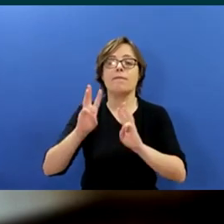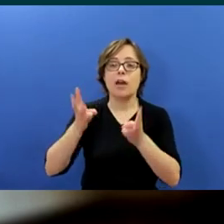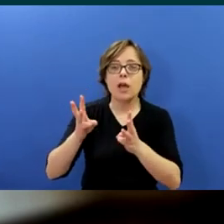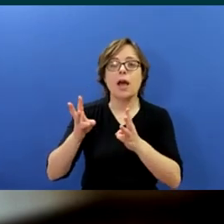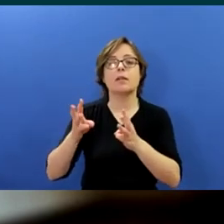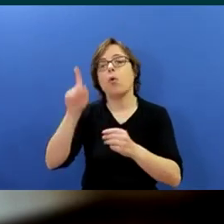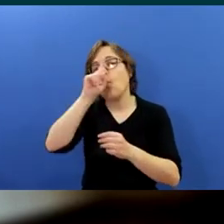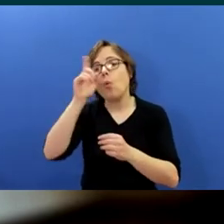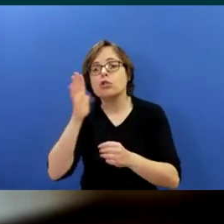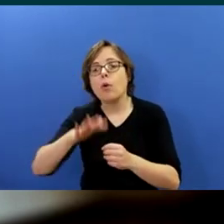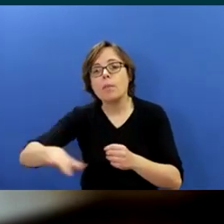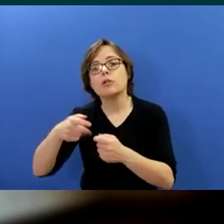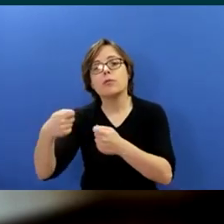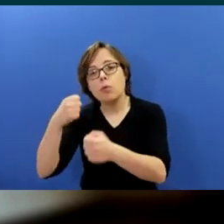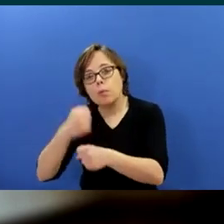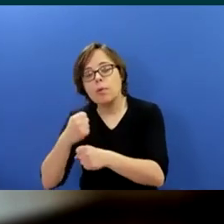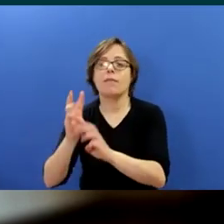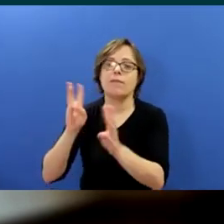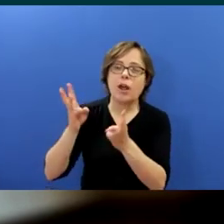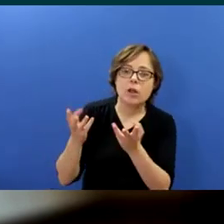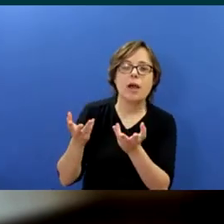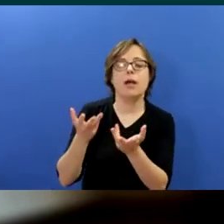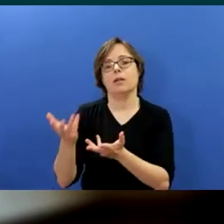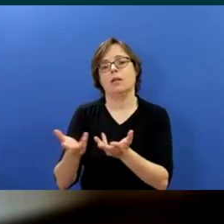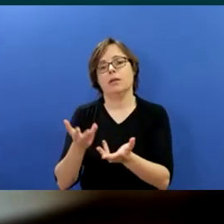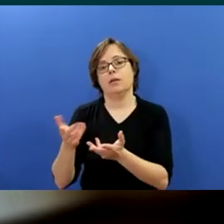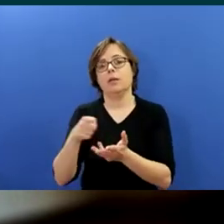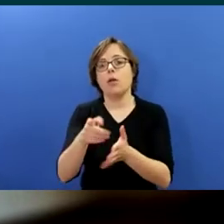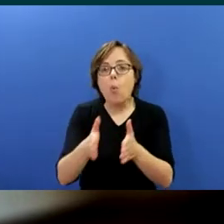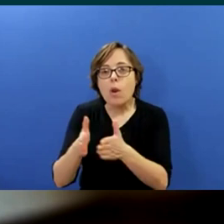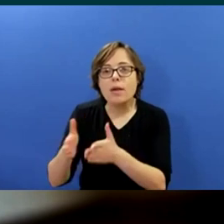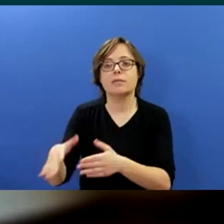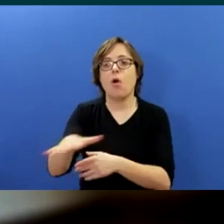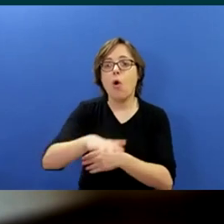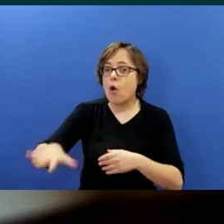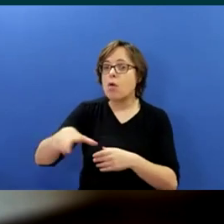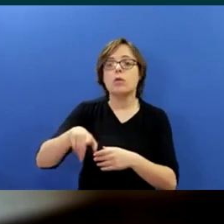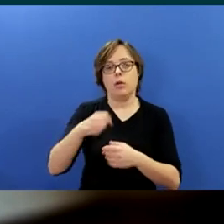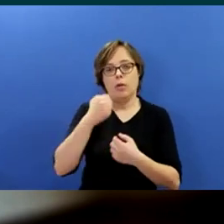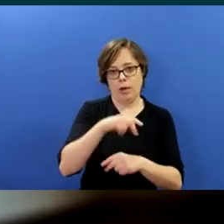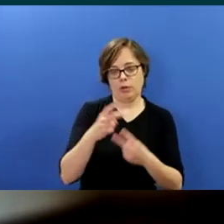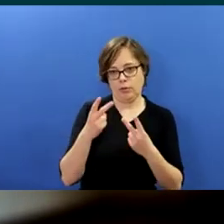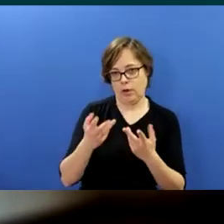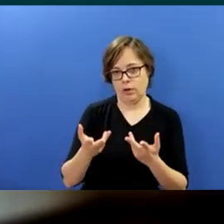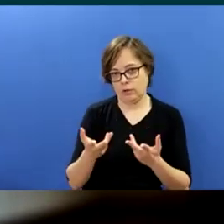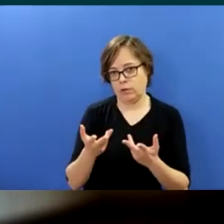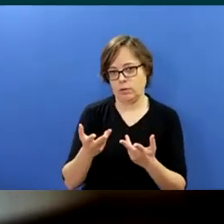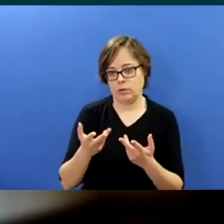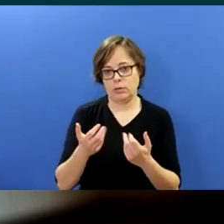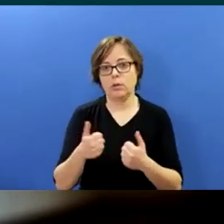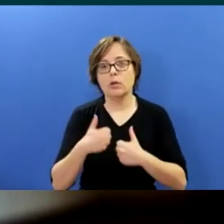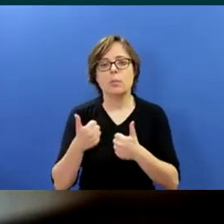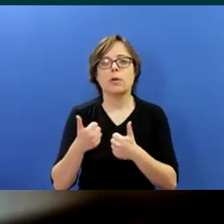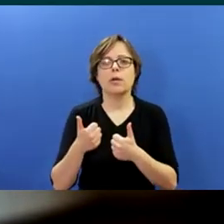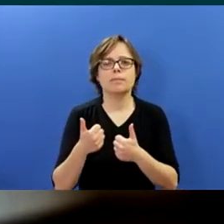in the streets, etc., and really have a sense of what the